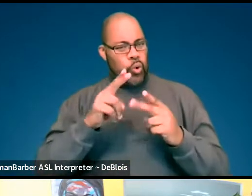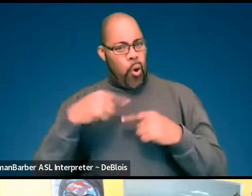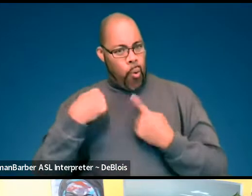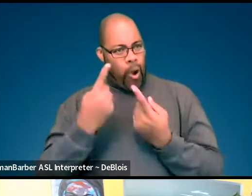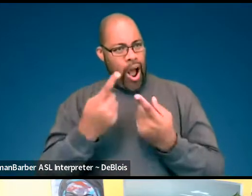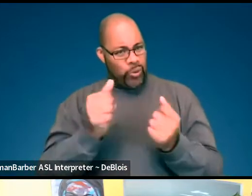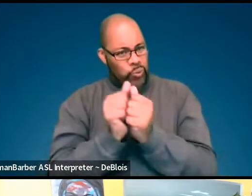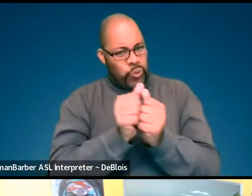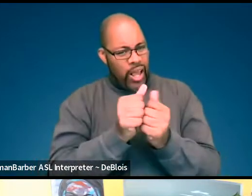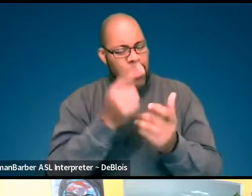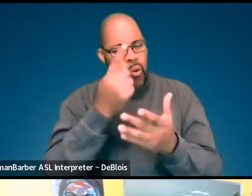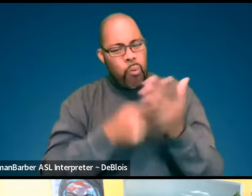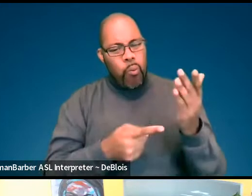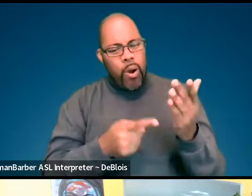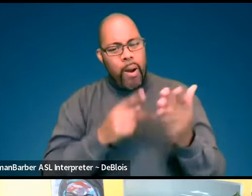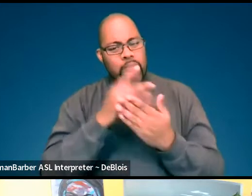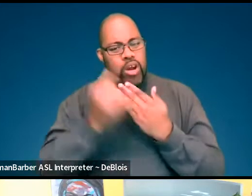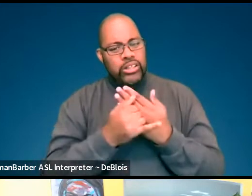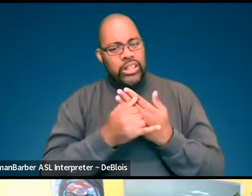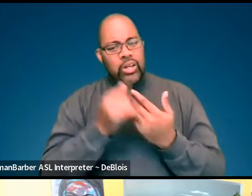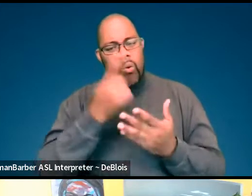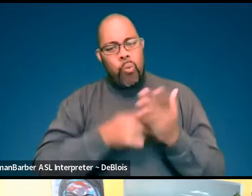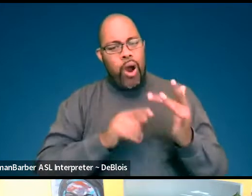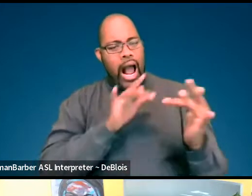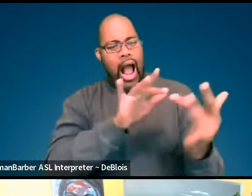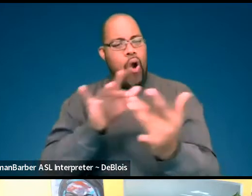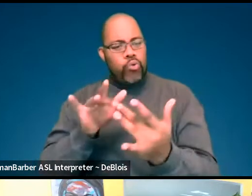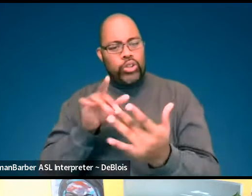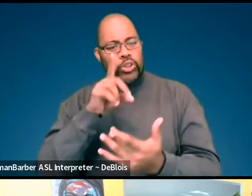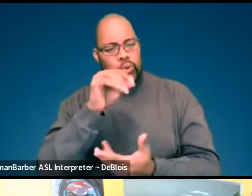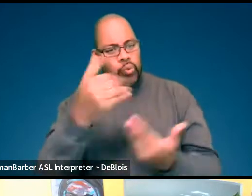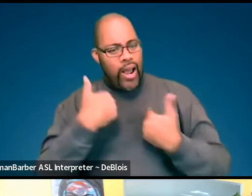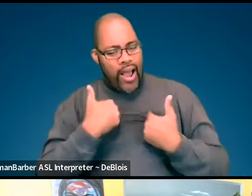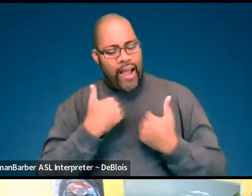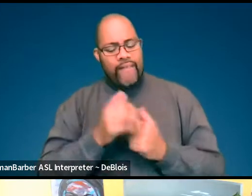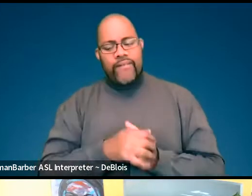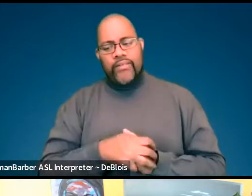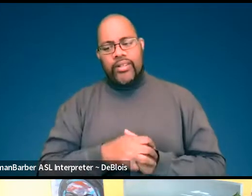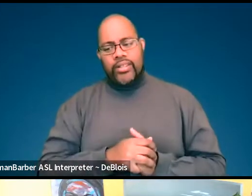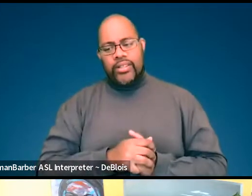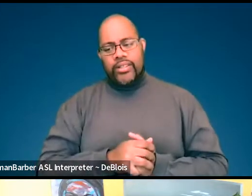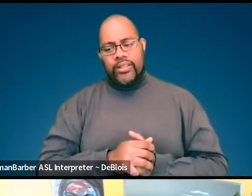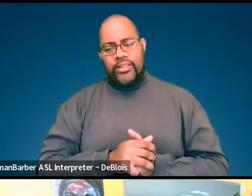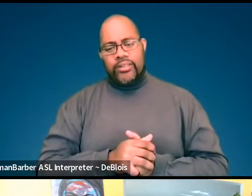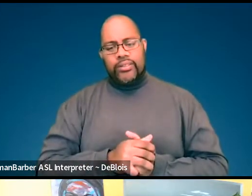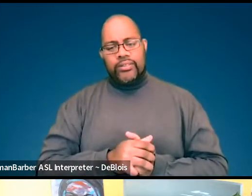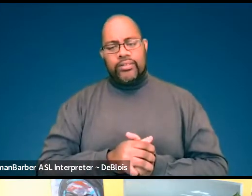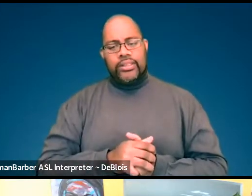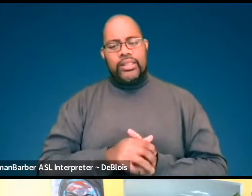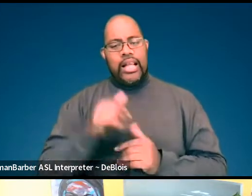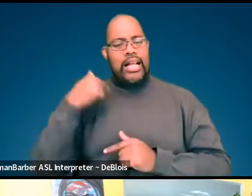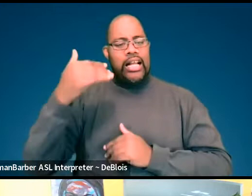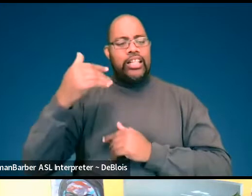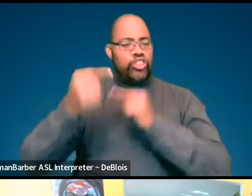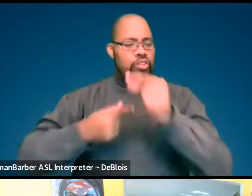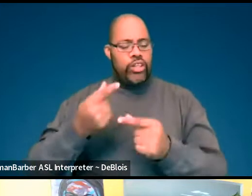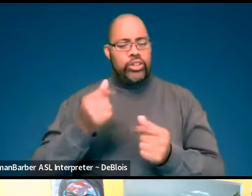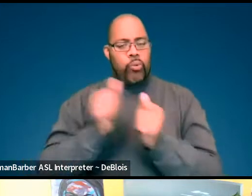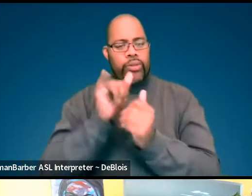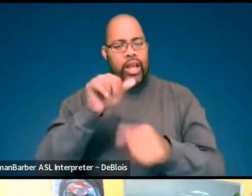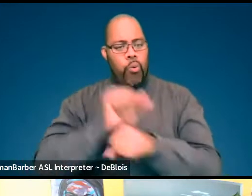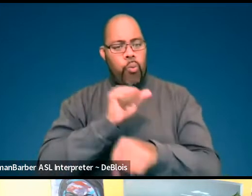What projects and what outreach do you have the next generation with this